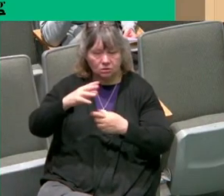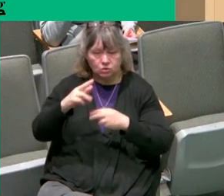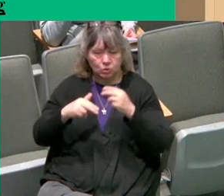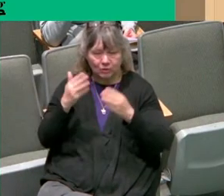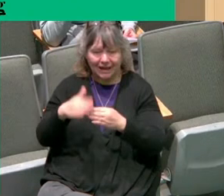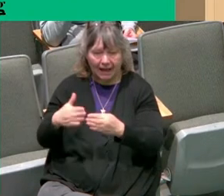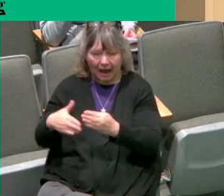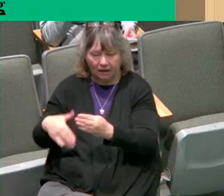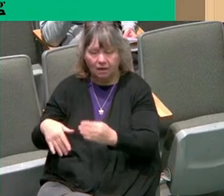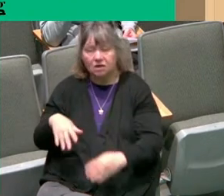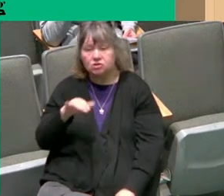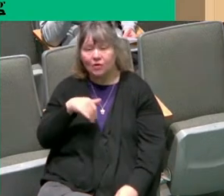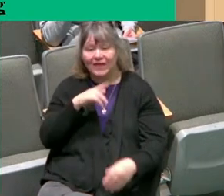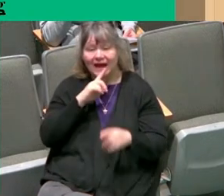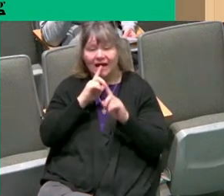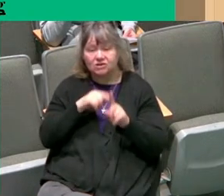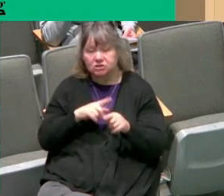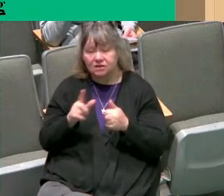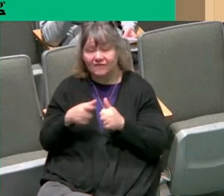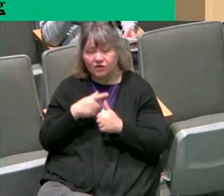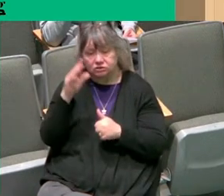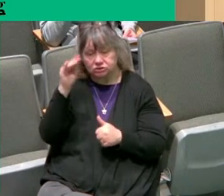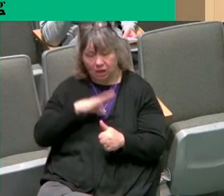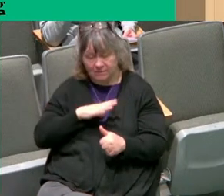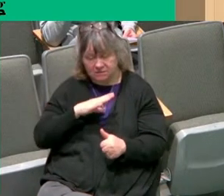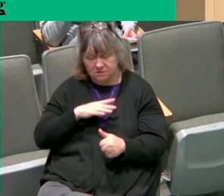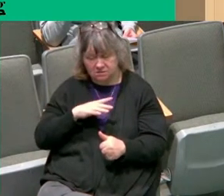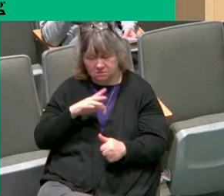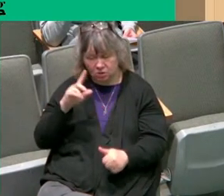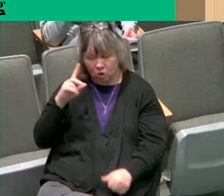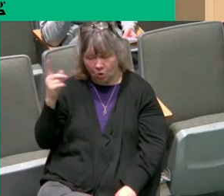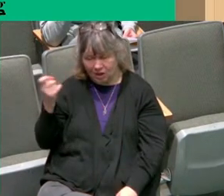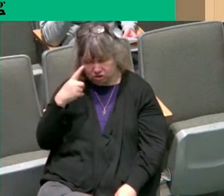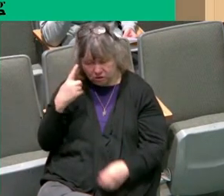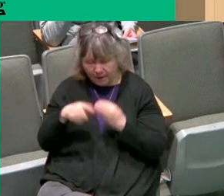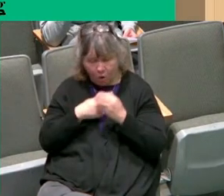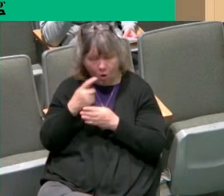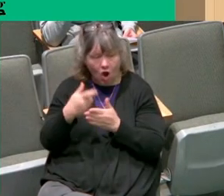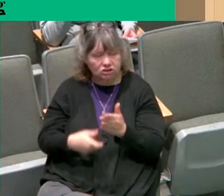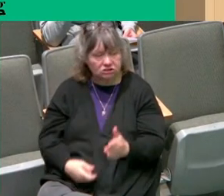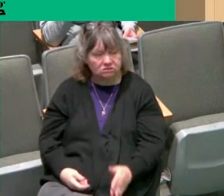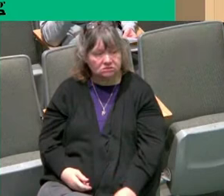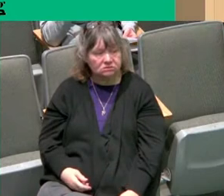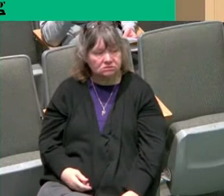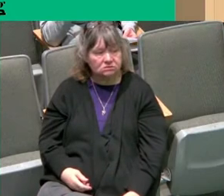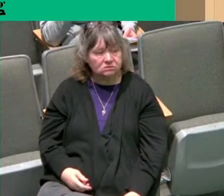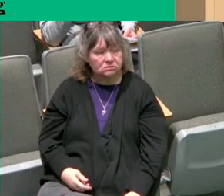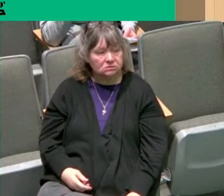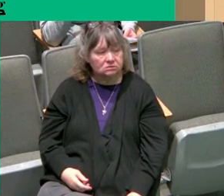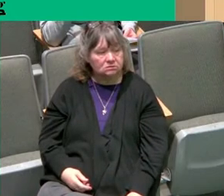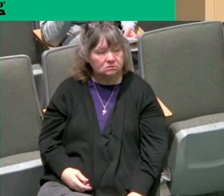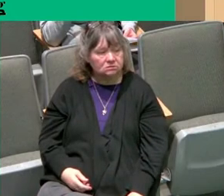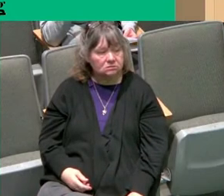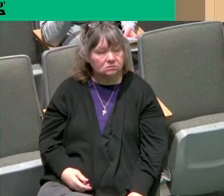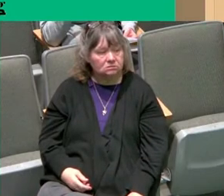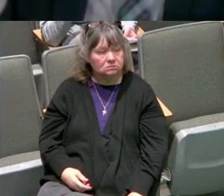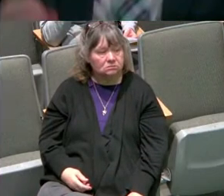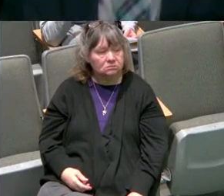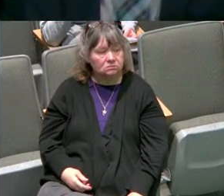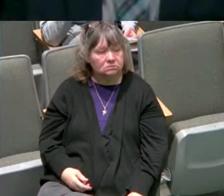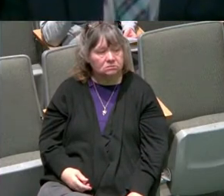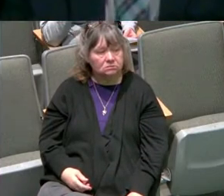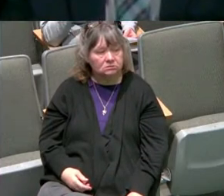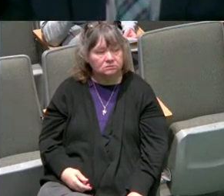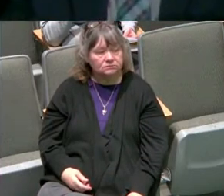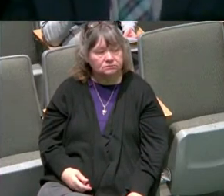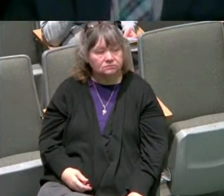so that answers the first gentleman's question on potential cost thank you